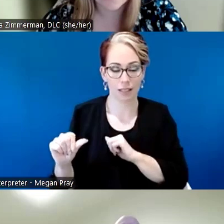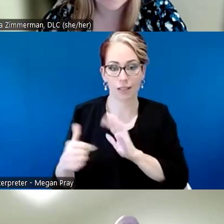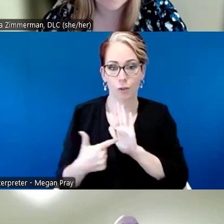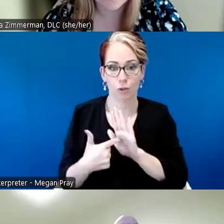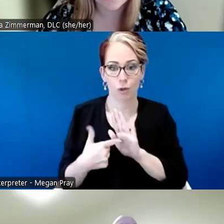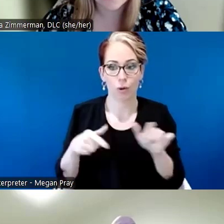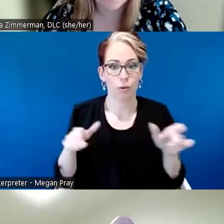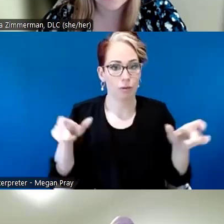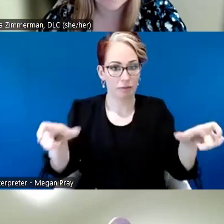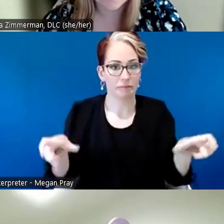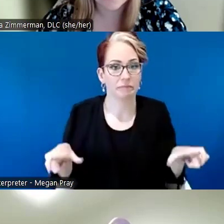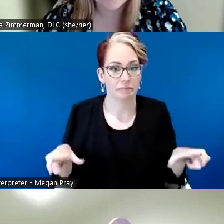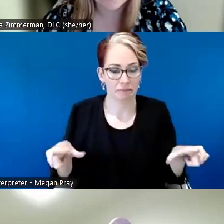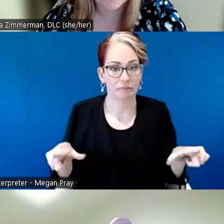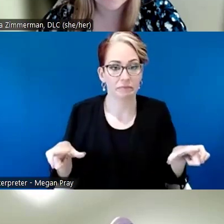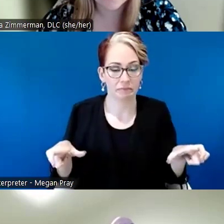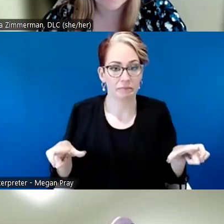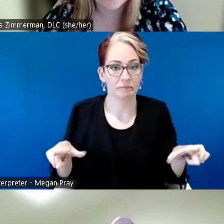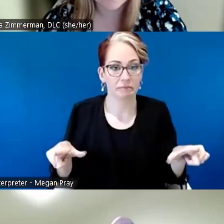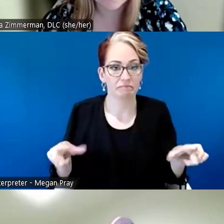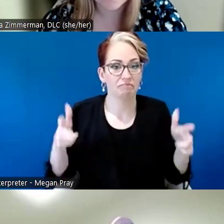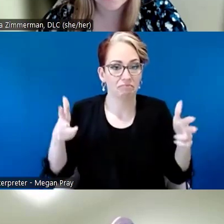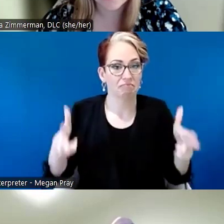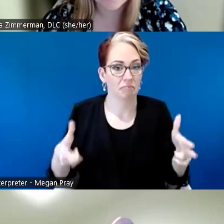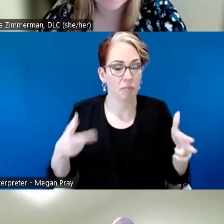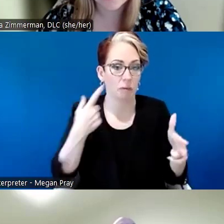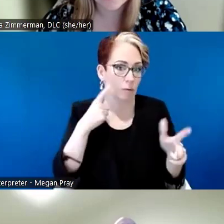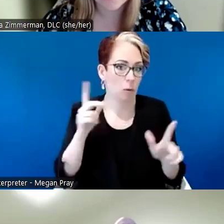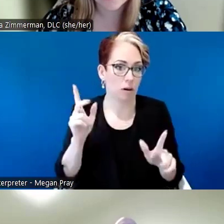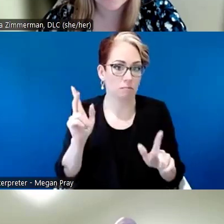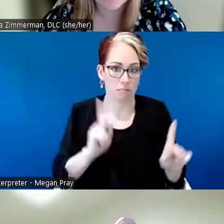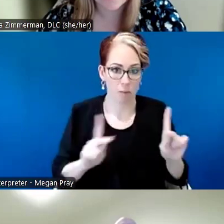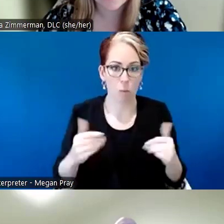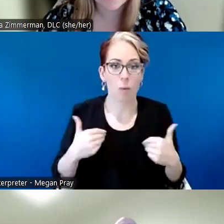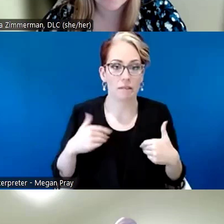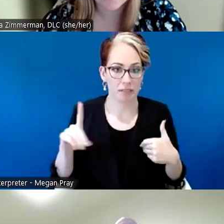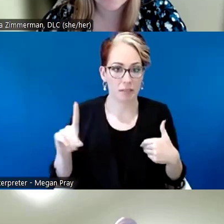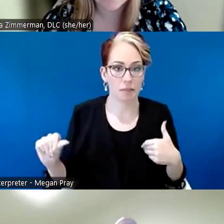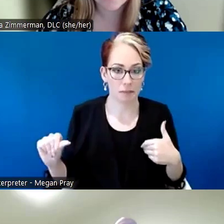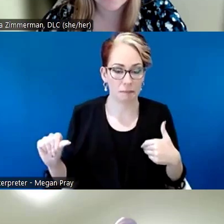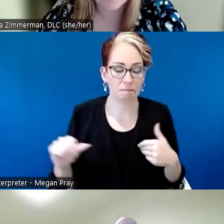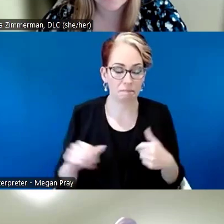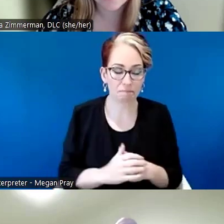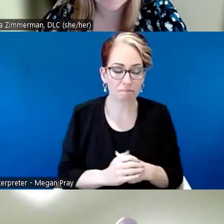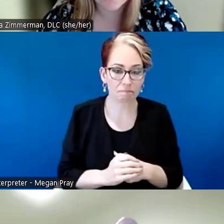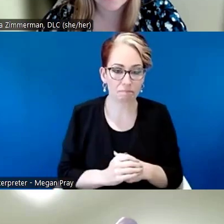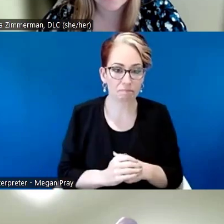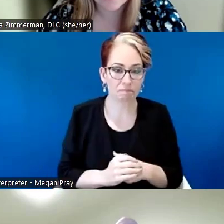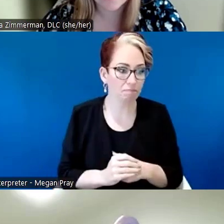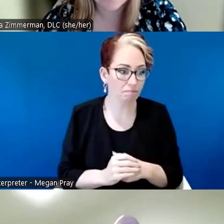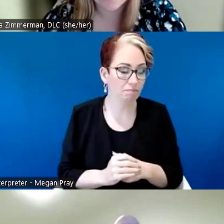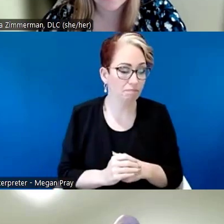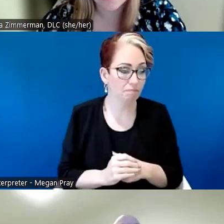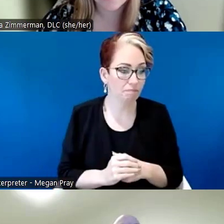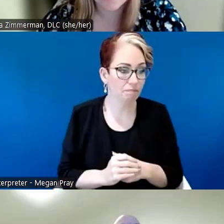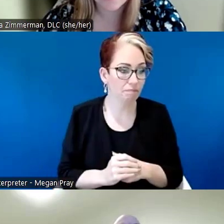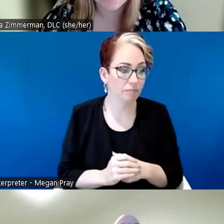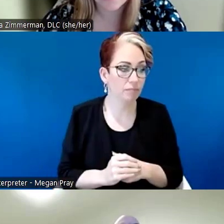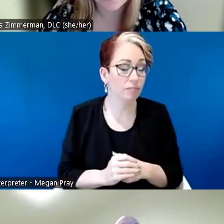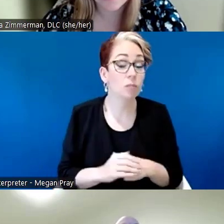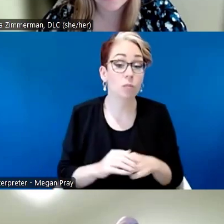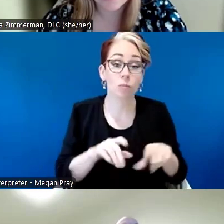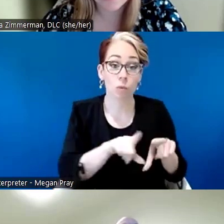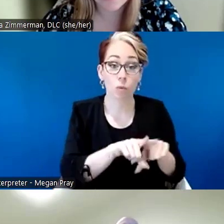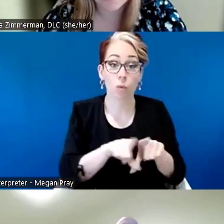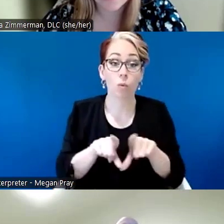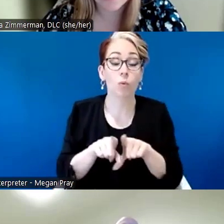spaces are meant set aside for people with disabilities. And also in this